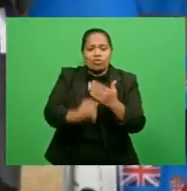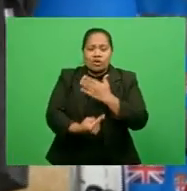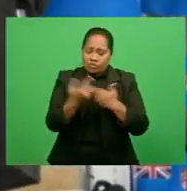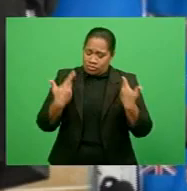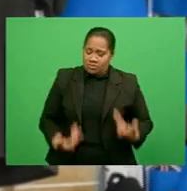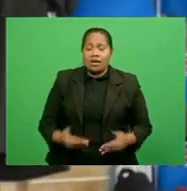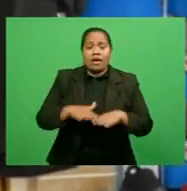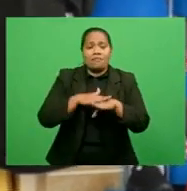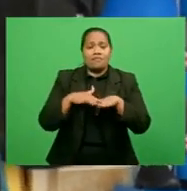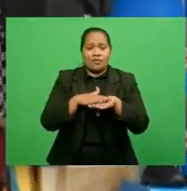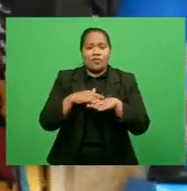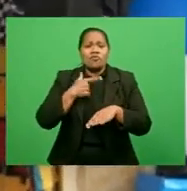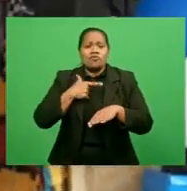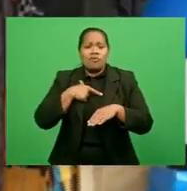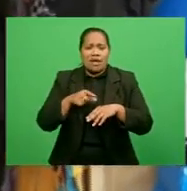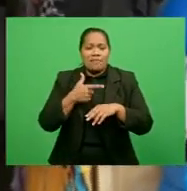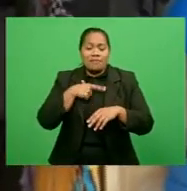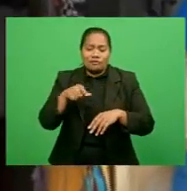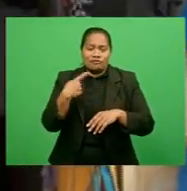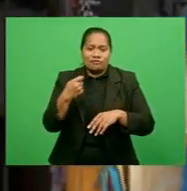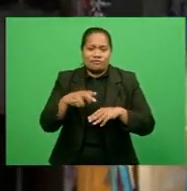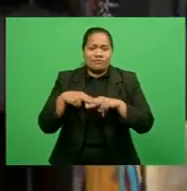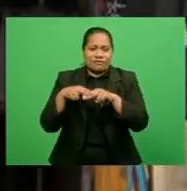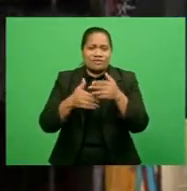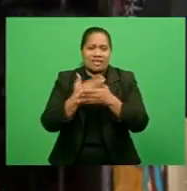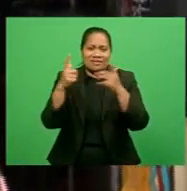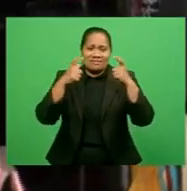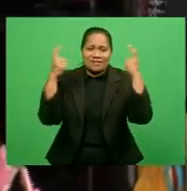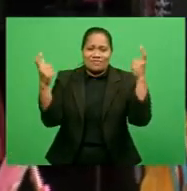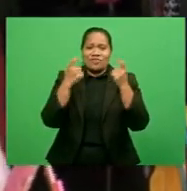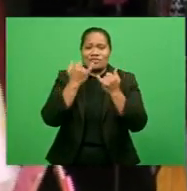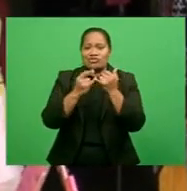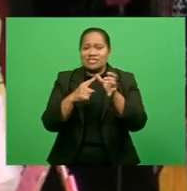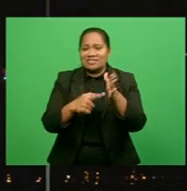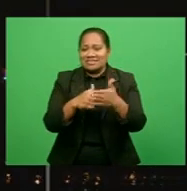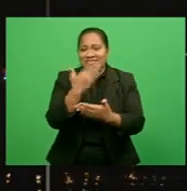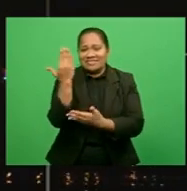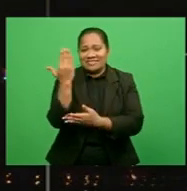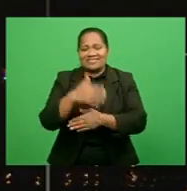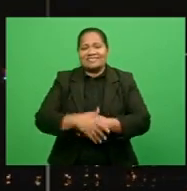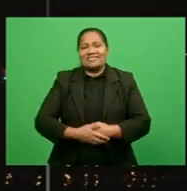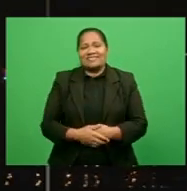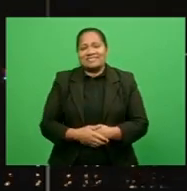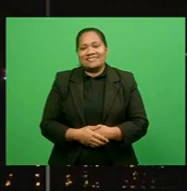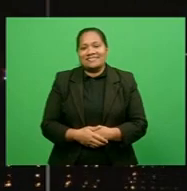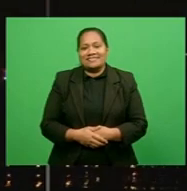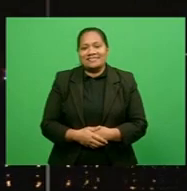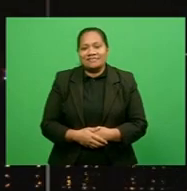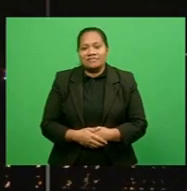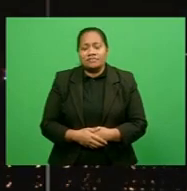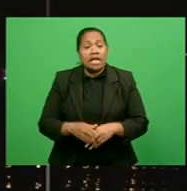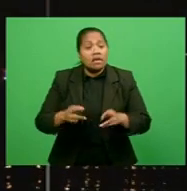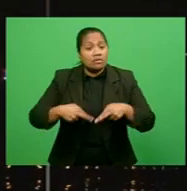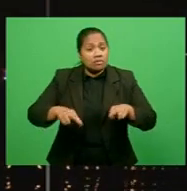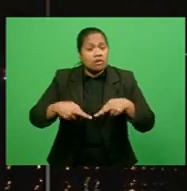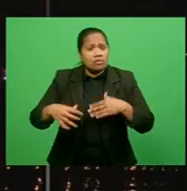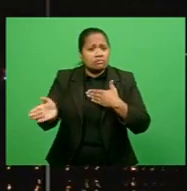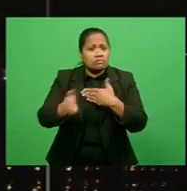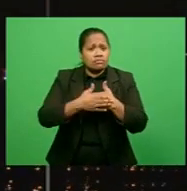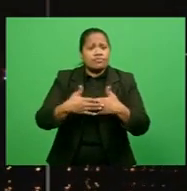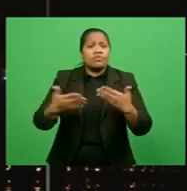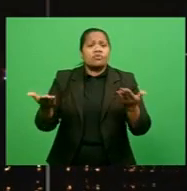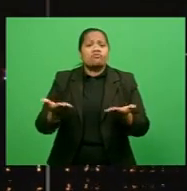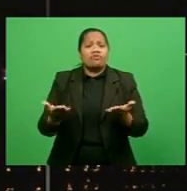Day celebration on Saturday. Koreitan Tulala, FBC News. There's a road closure at NABOUTINI village